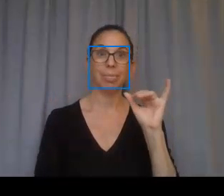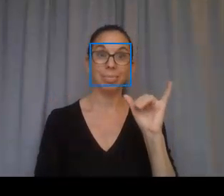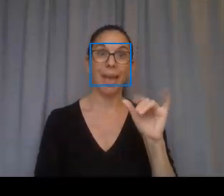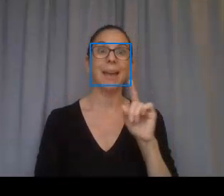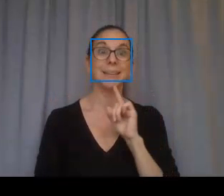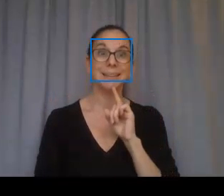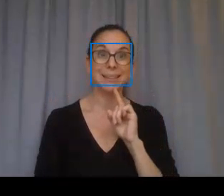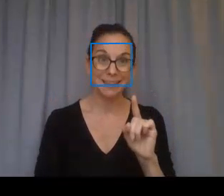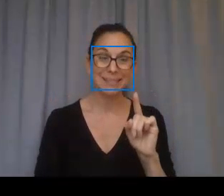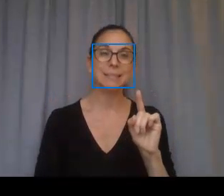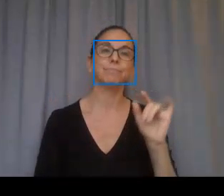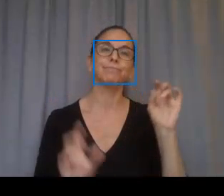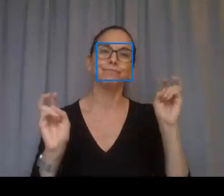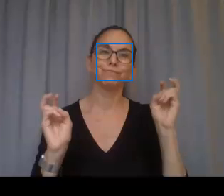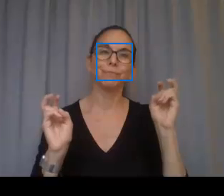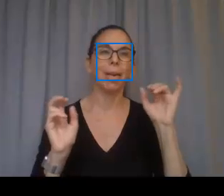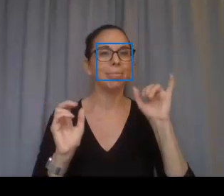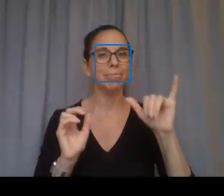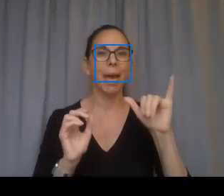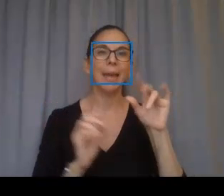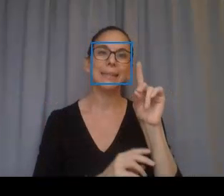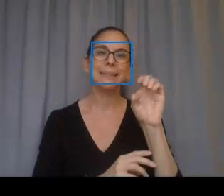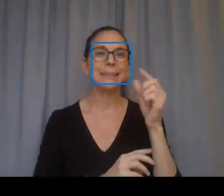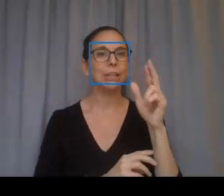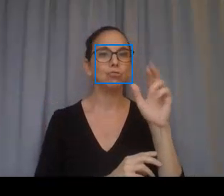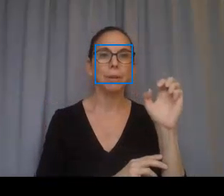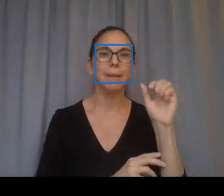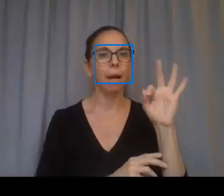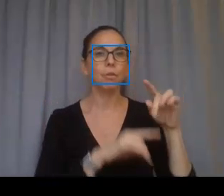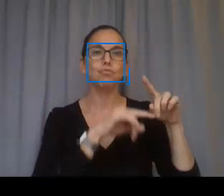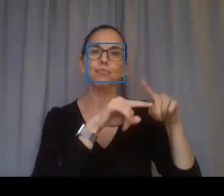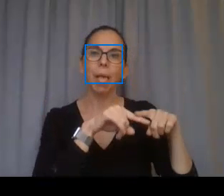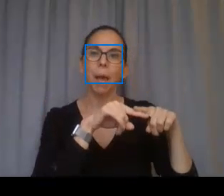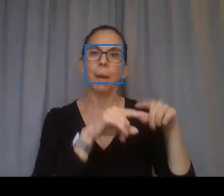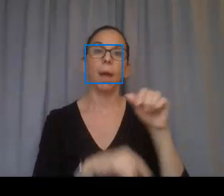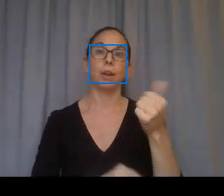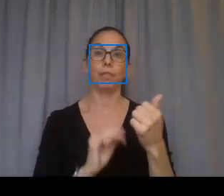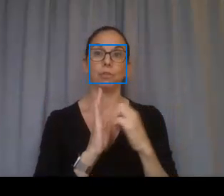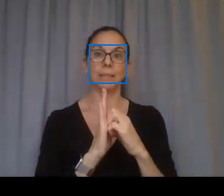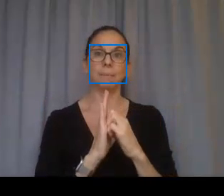the degree of reliability of that measurement. Here's another example,